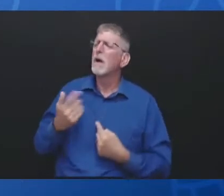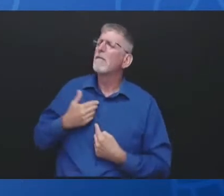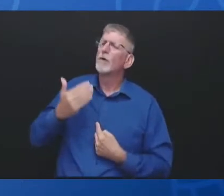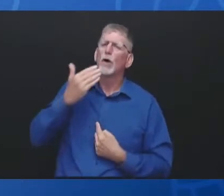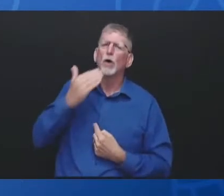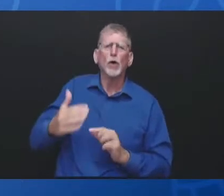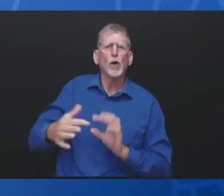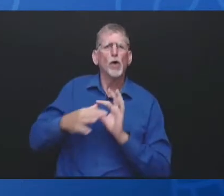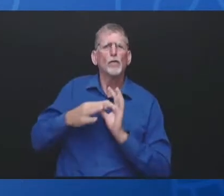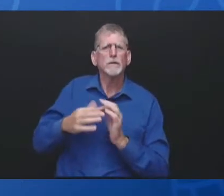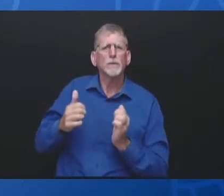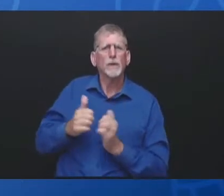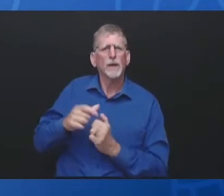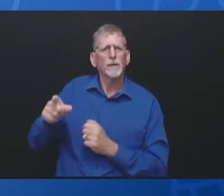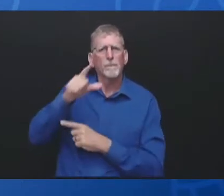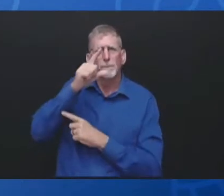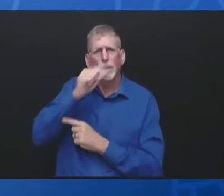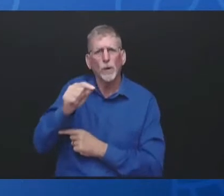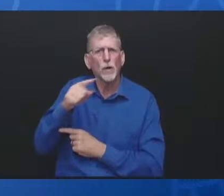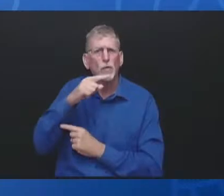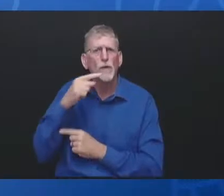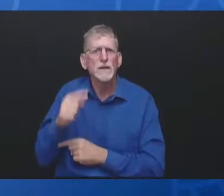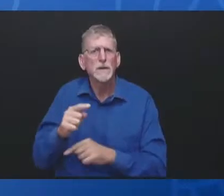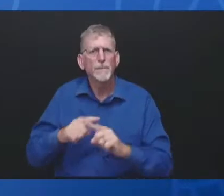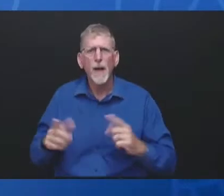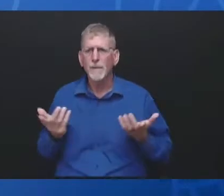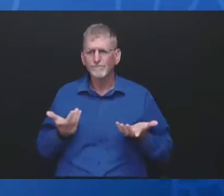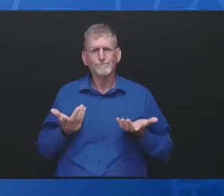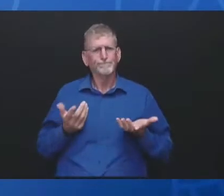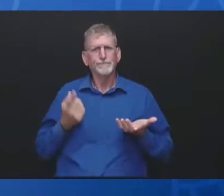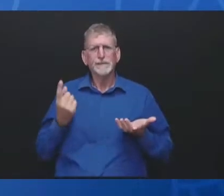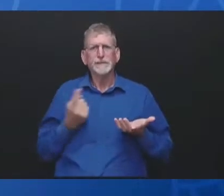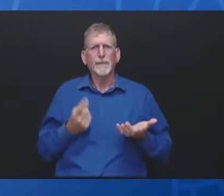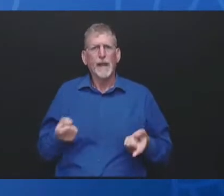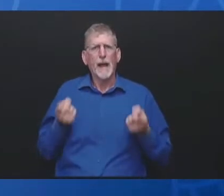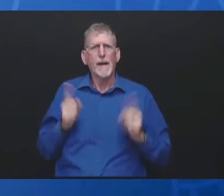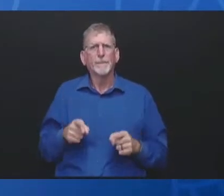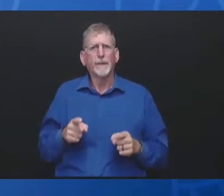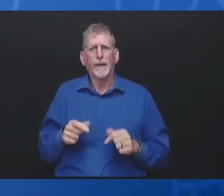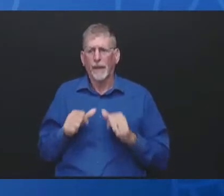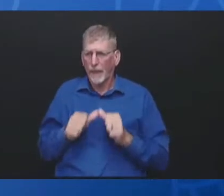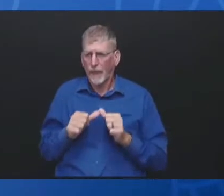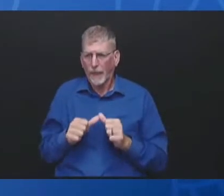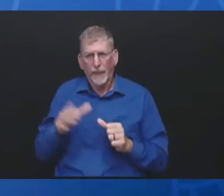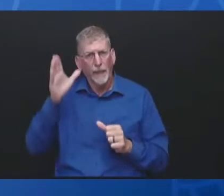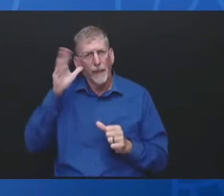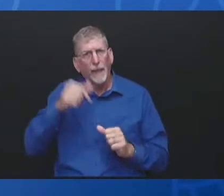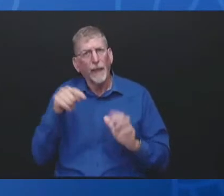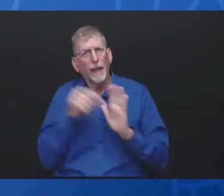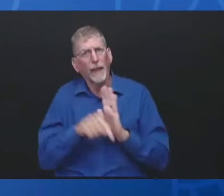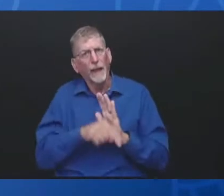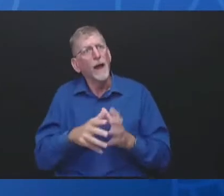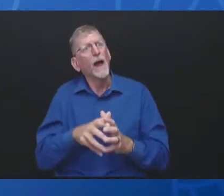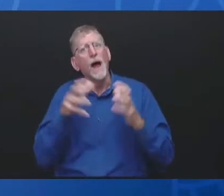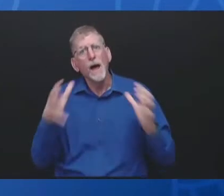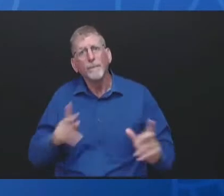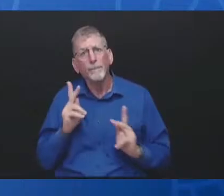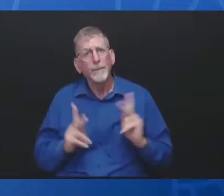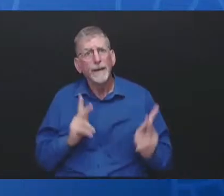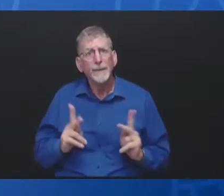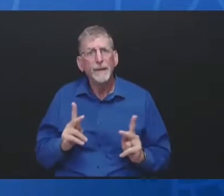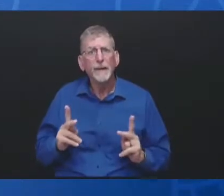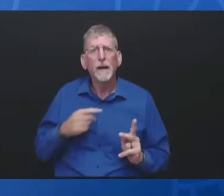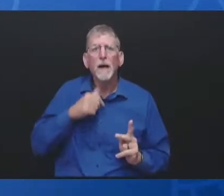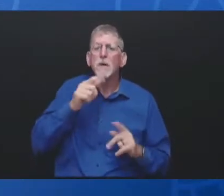happened to him. He is needlessly killing a lot of people, and I'm not just talking about soldiers. Missiles and drones